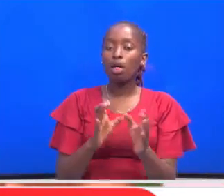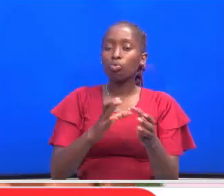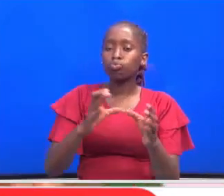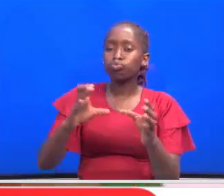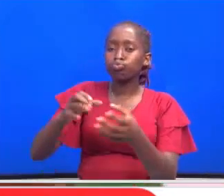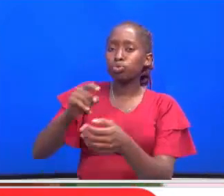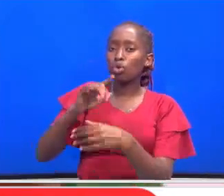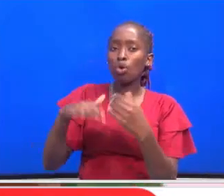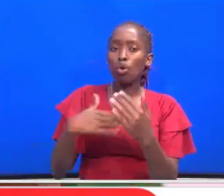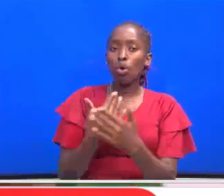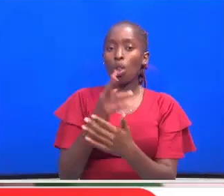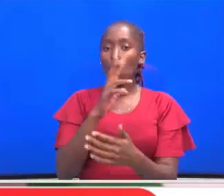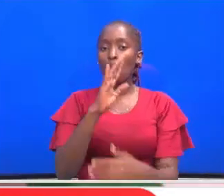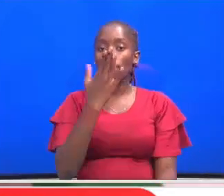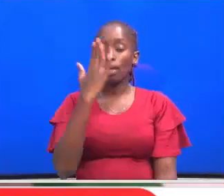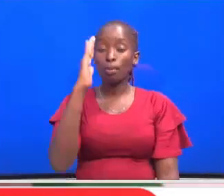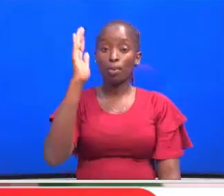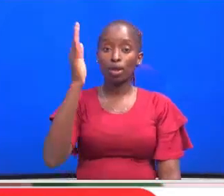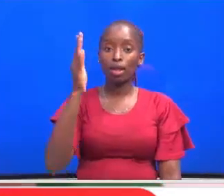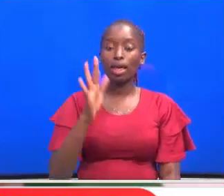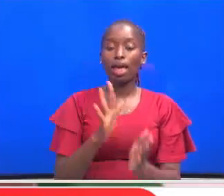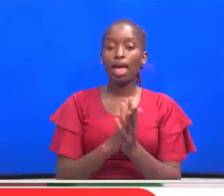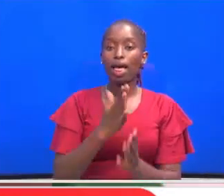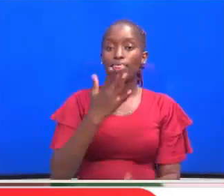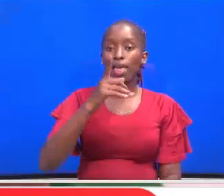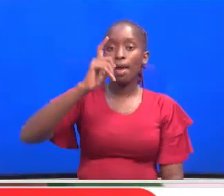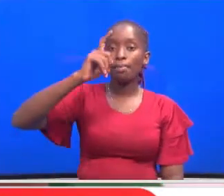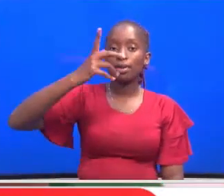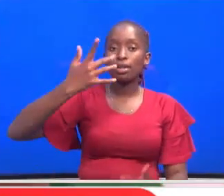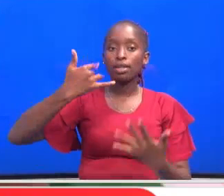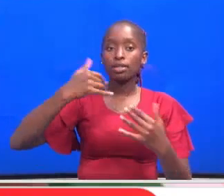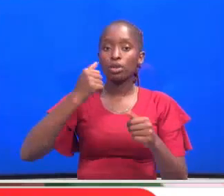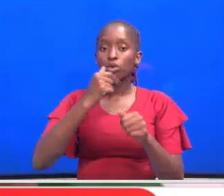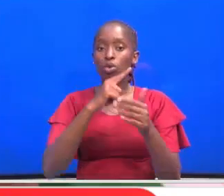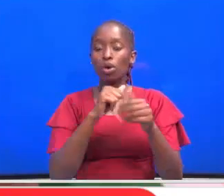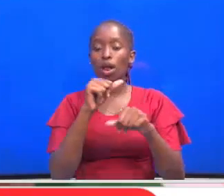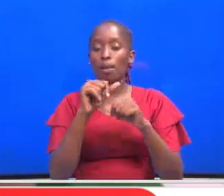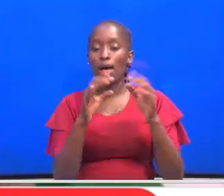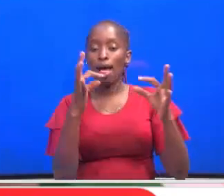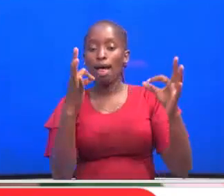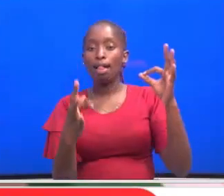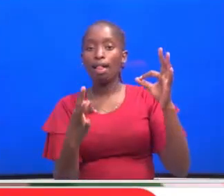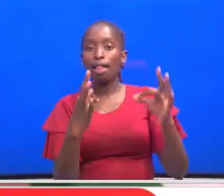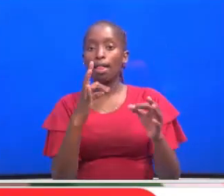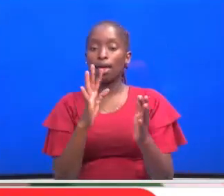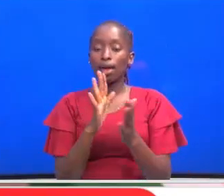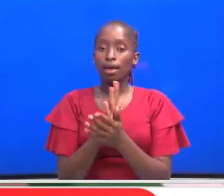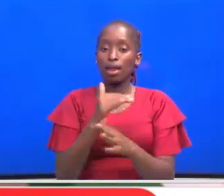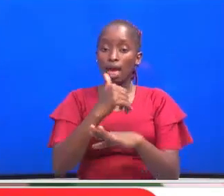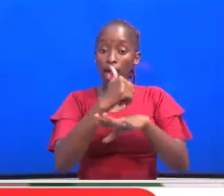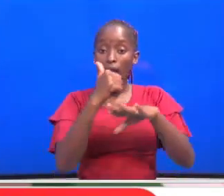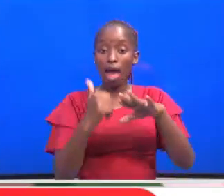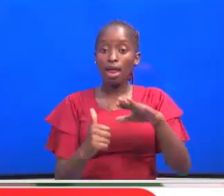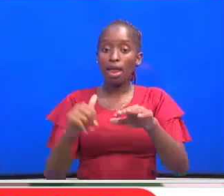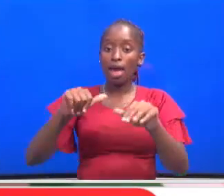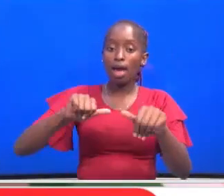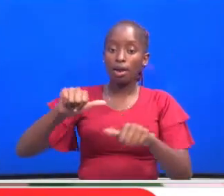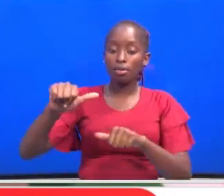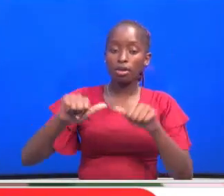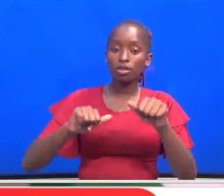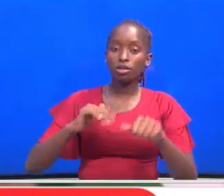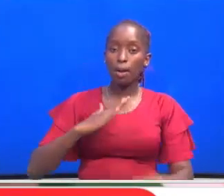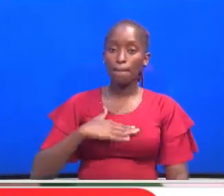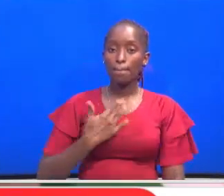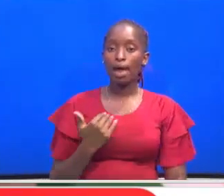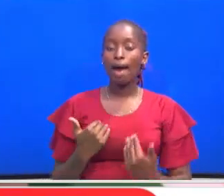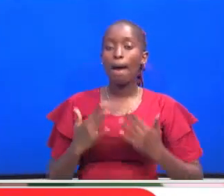politics. Them, they should dispense justice. No. And under my administration, there is nobody who